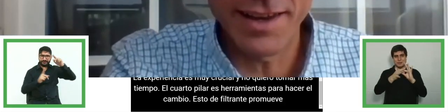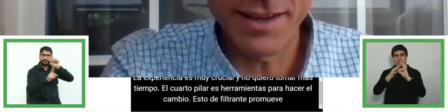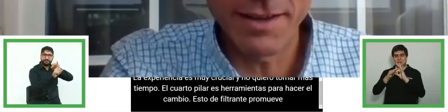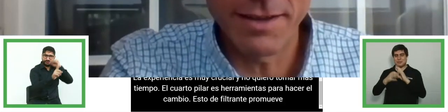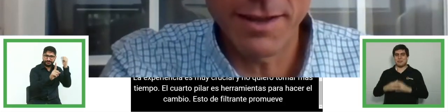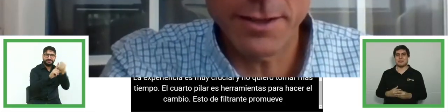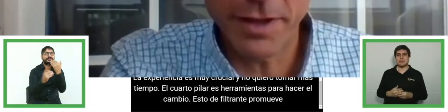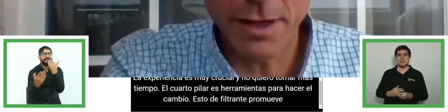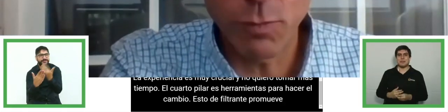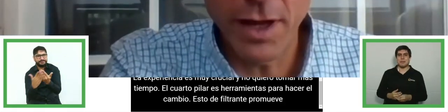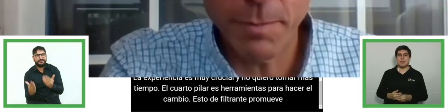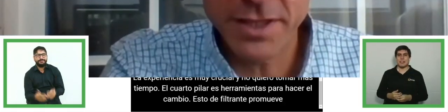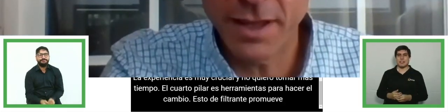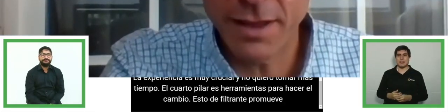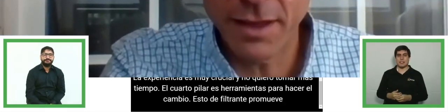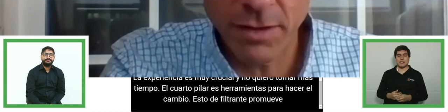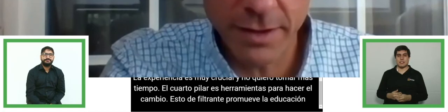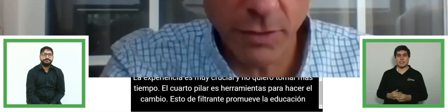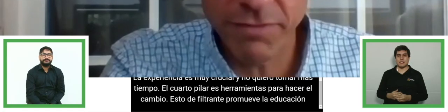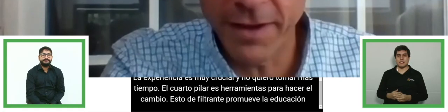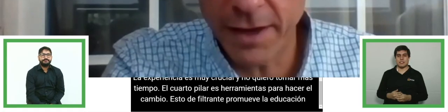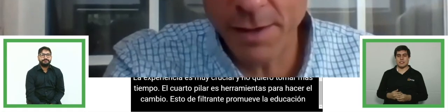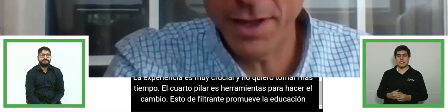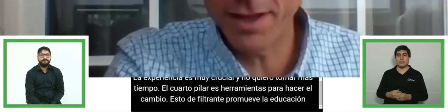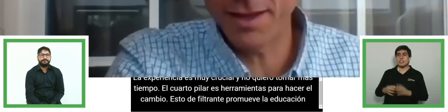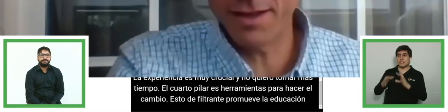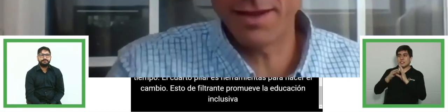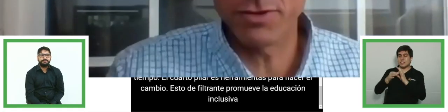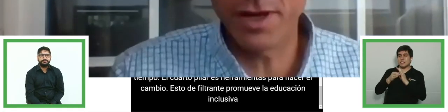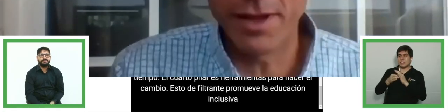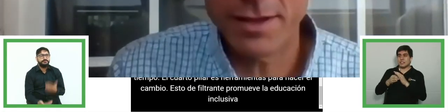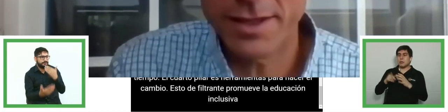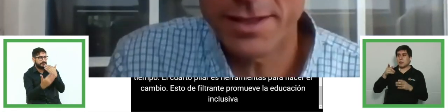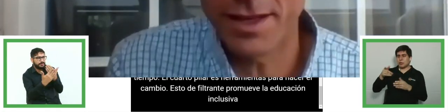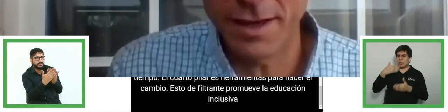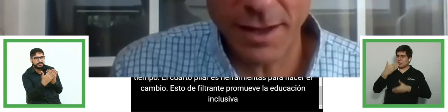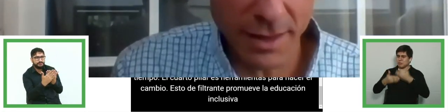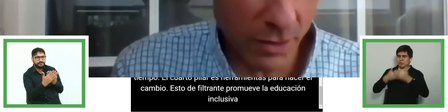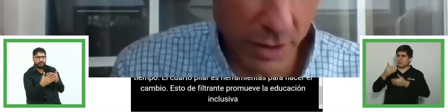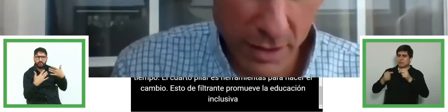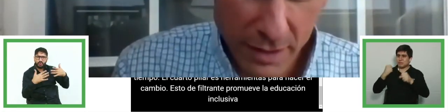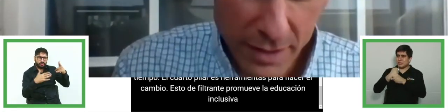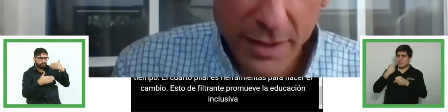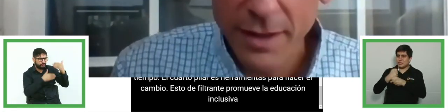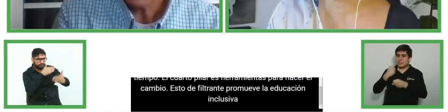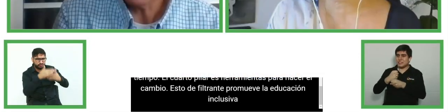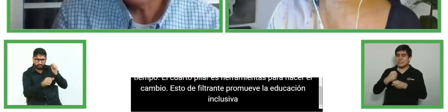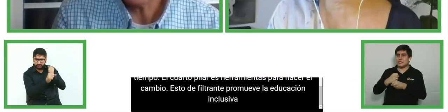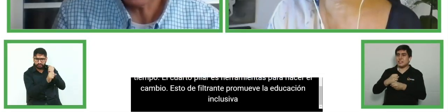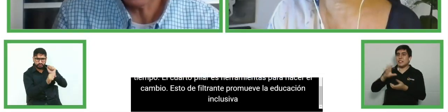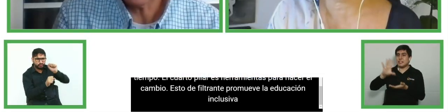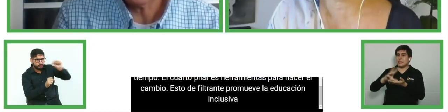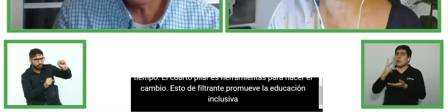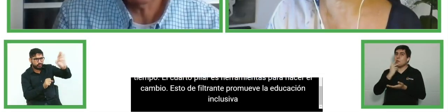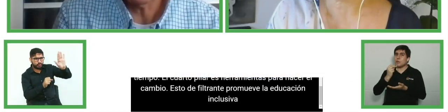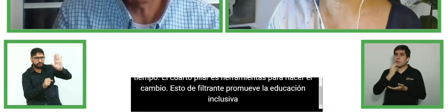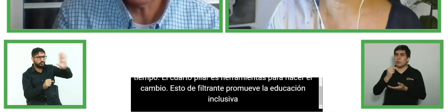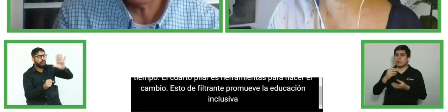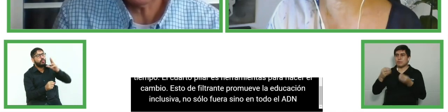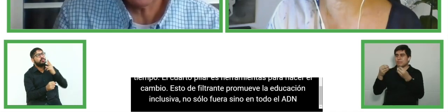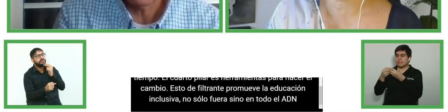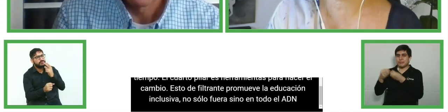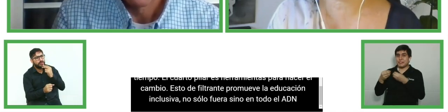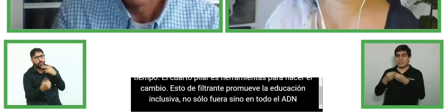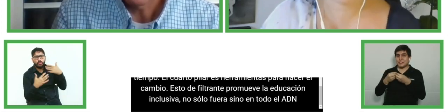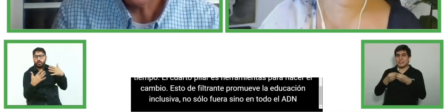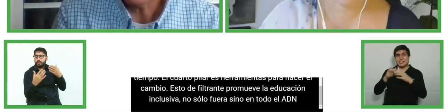Incredible presentation. And I hear now about all the progress and advances in Israel regarding accessibility